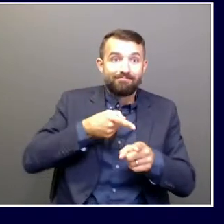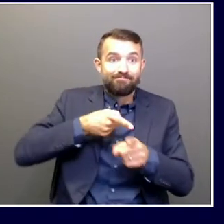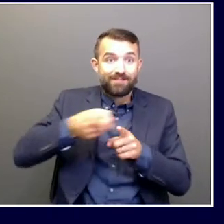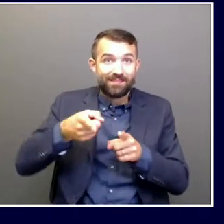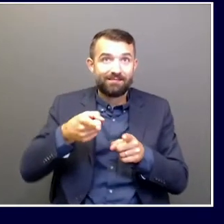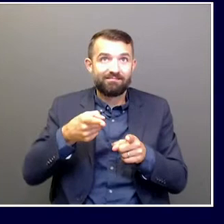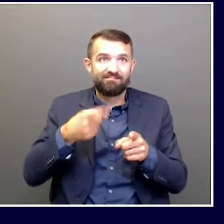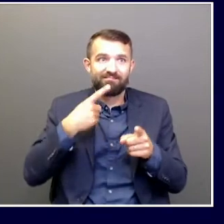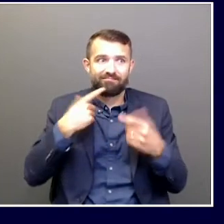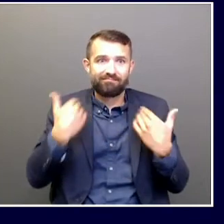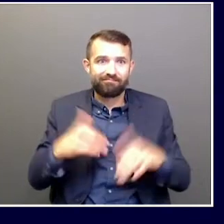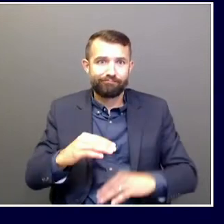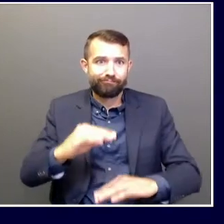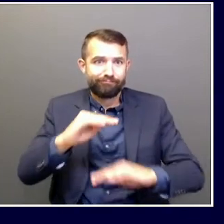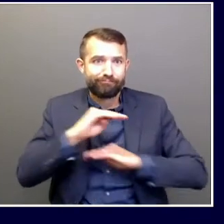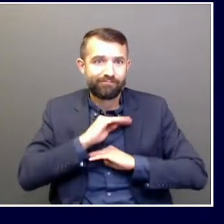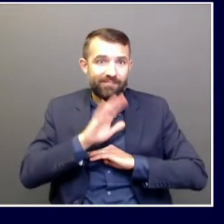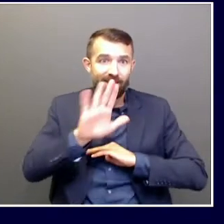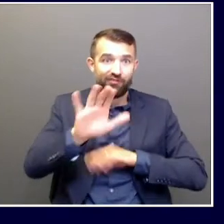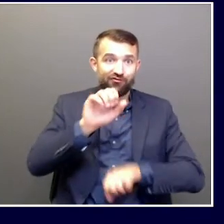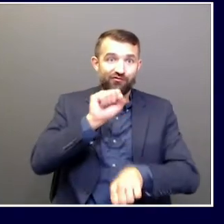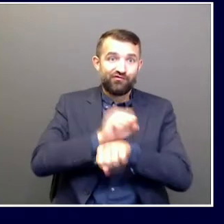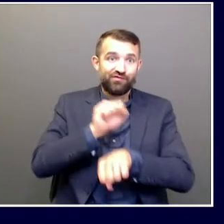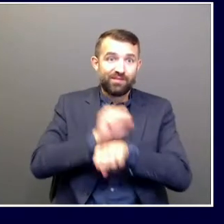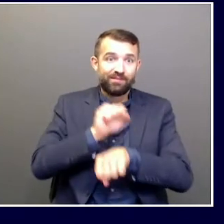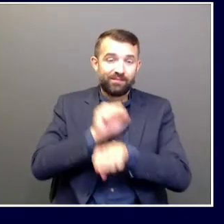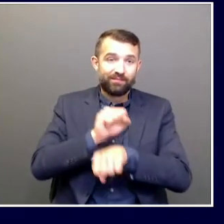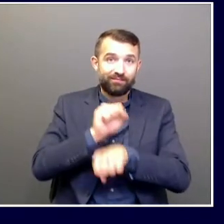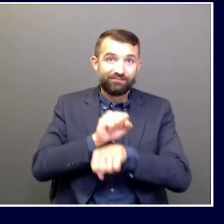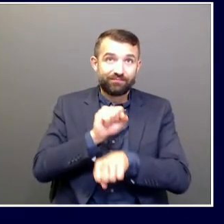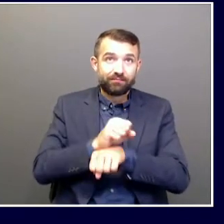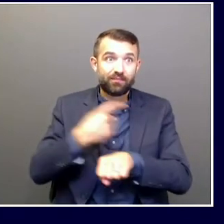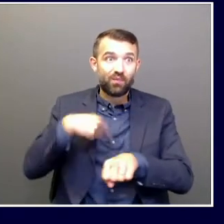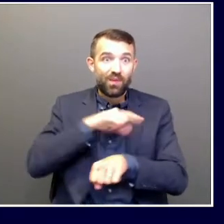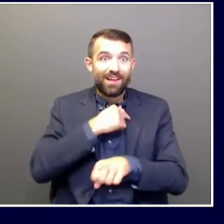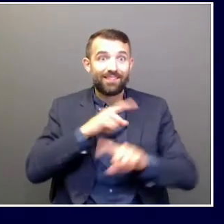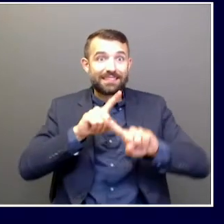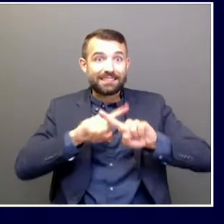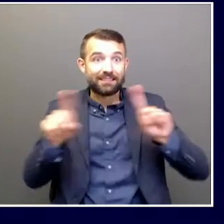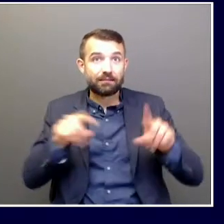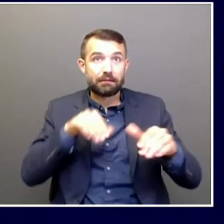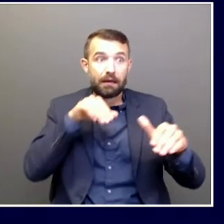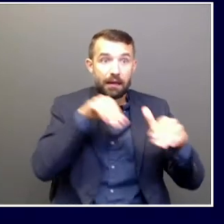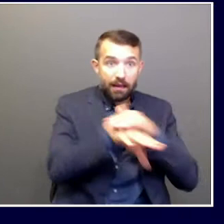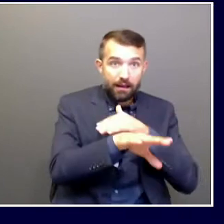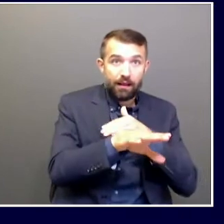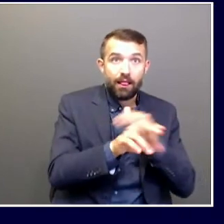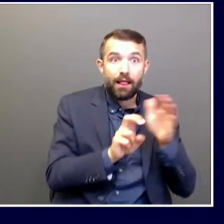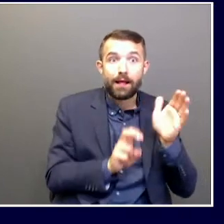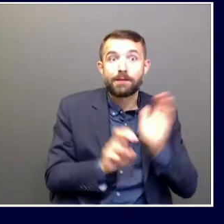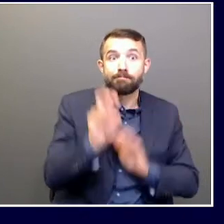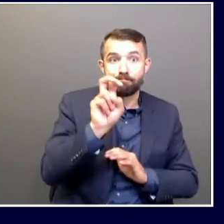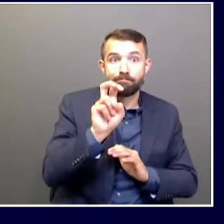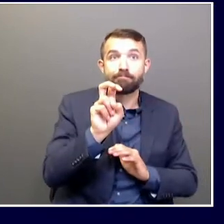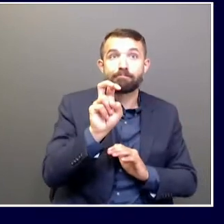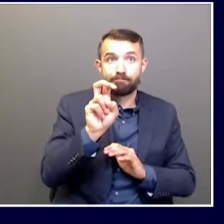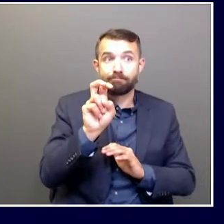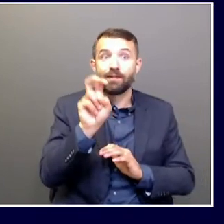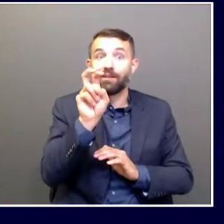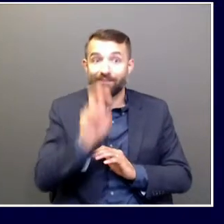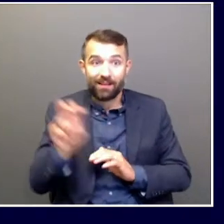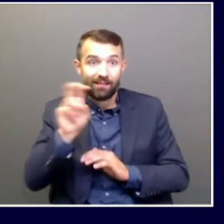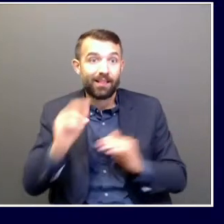and often find a career ladder to grow in place in some of these healthcare facilities. And we are really excited to be working